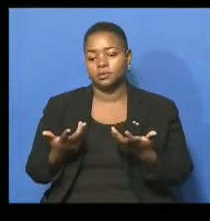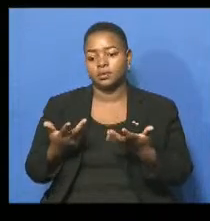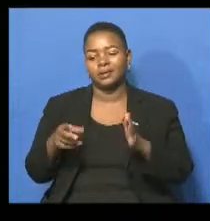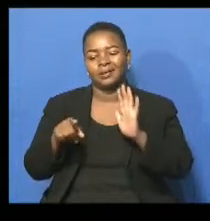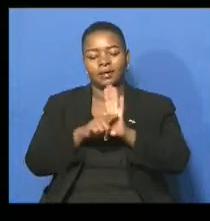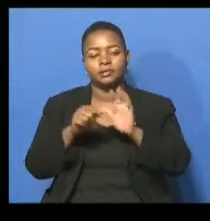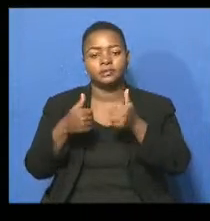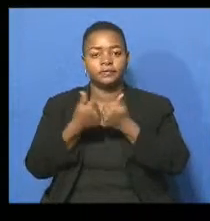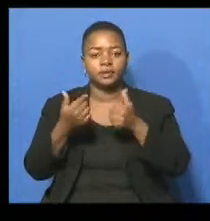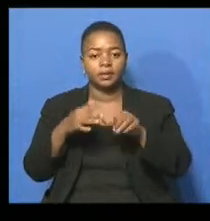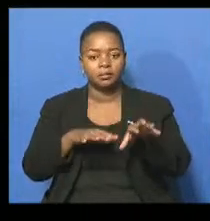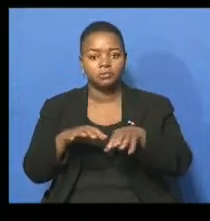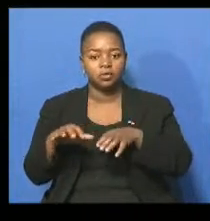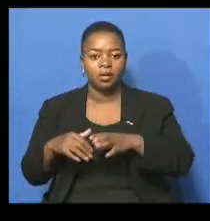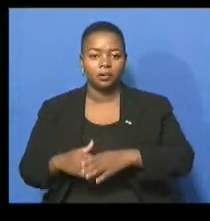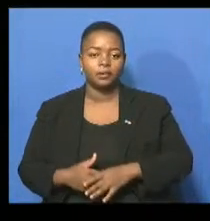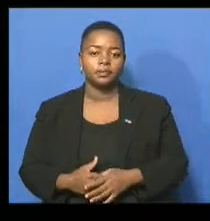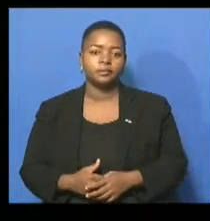Now,